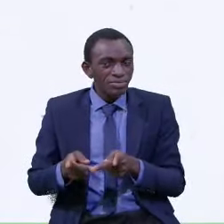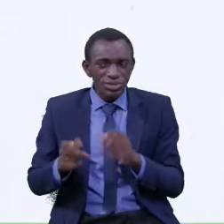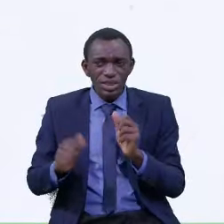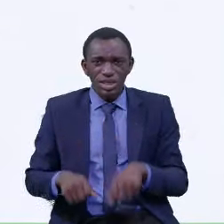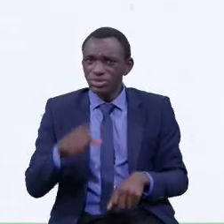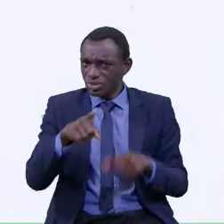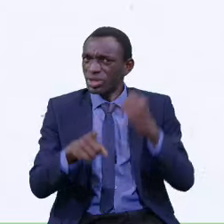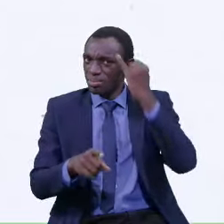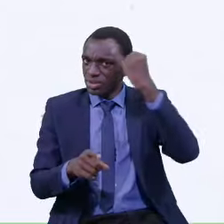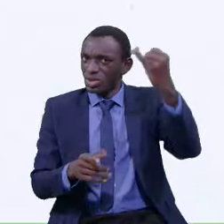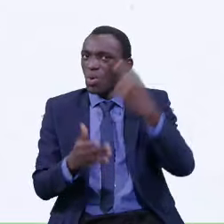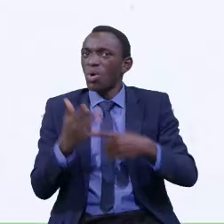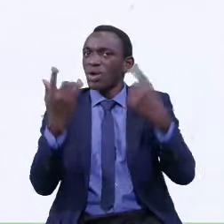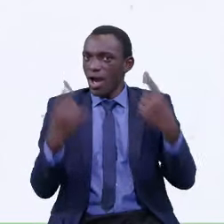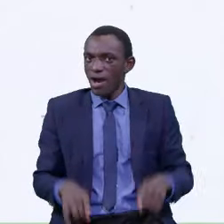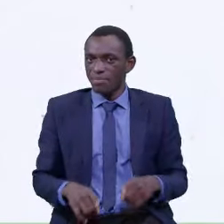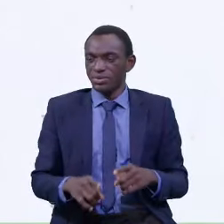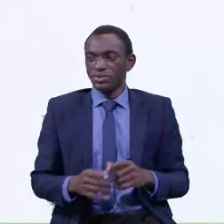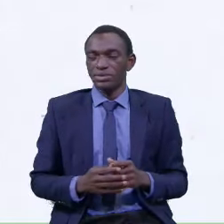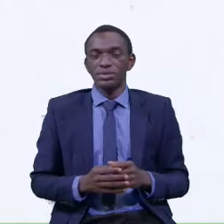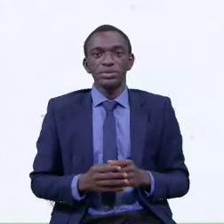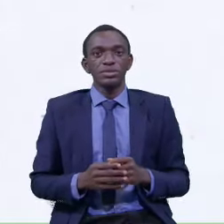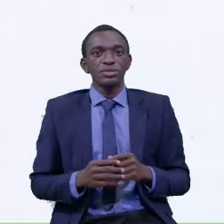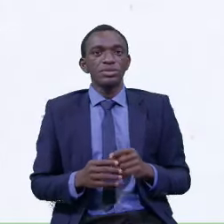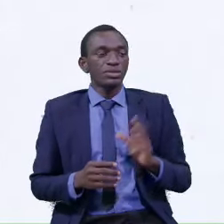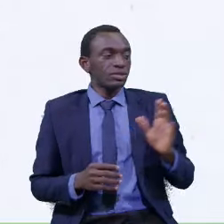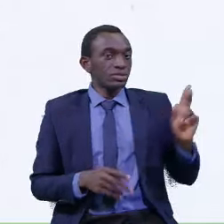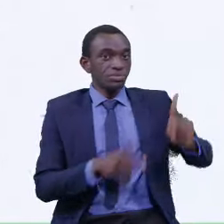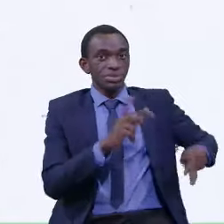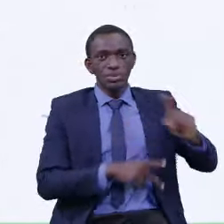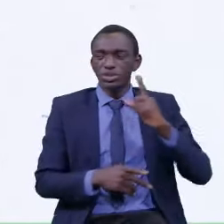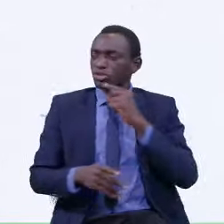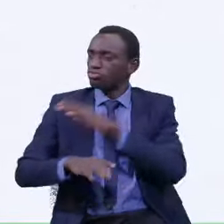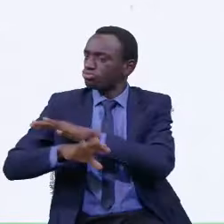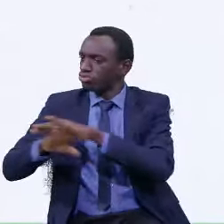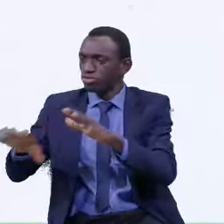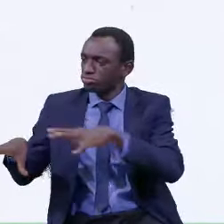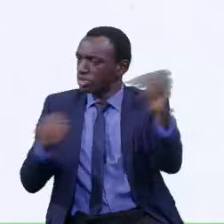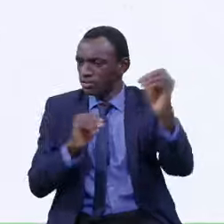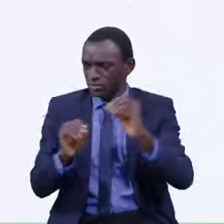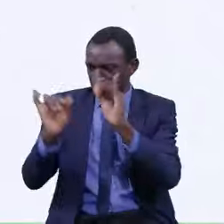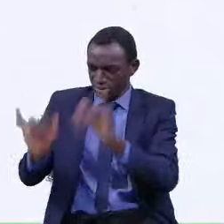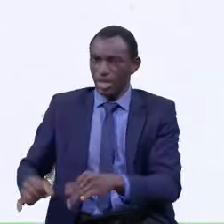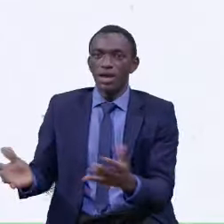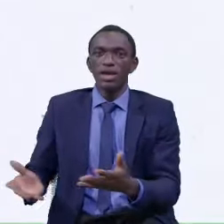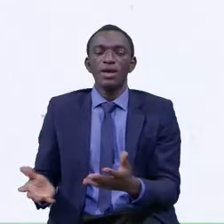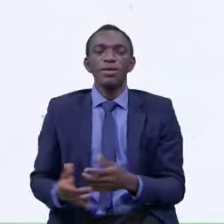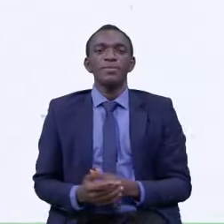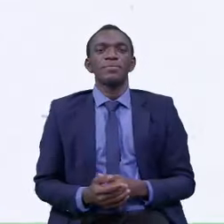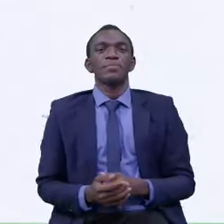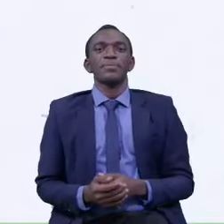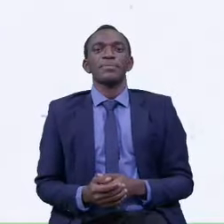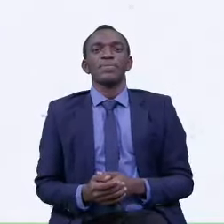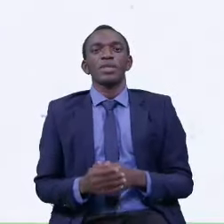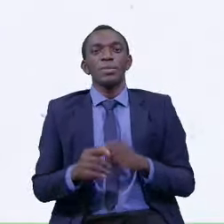happened when he said you should not depart from them, from this place? Look at the next